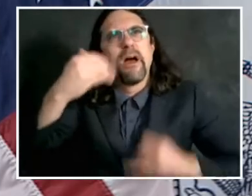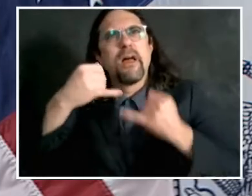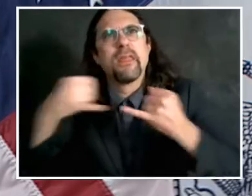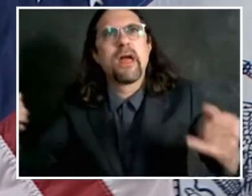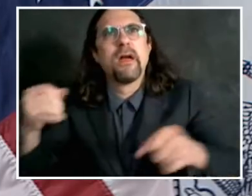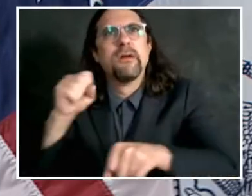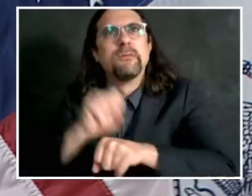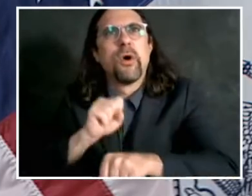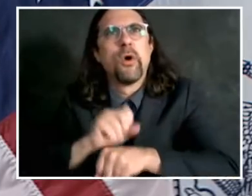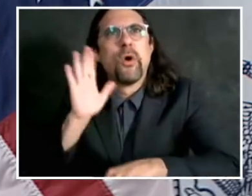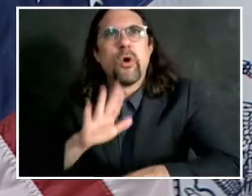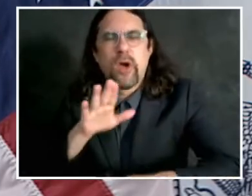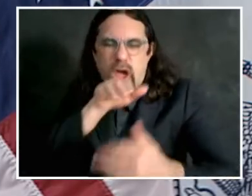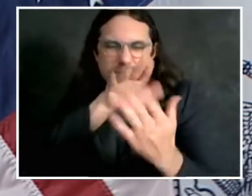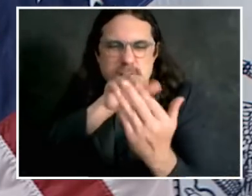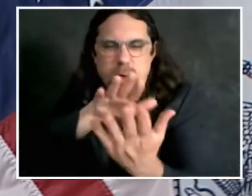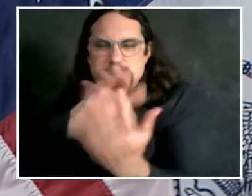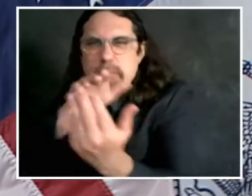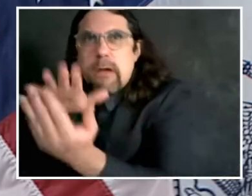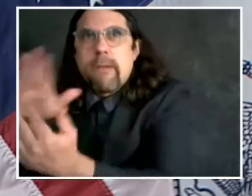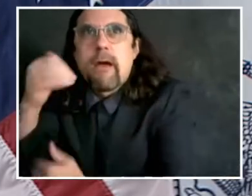keep going and keep saving lives.